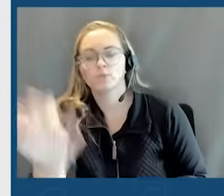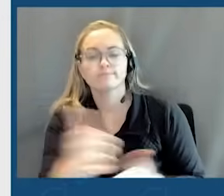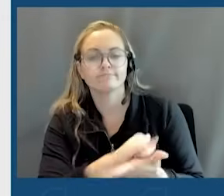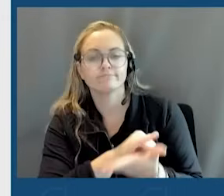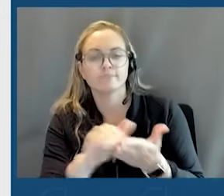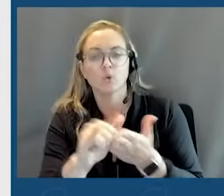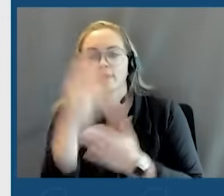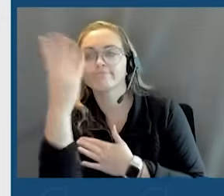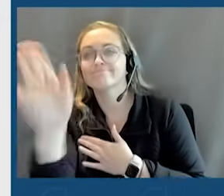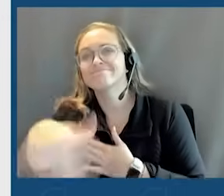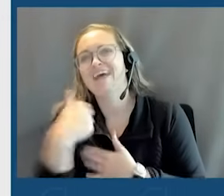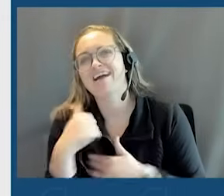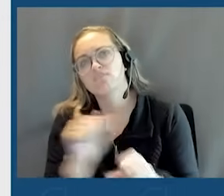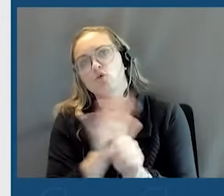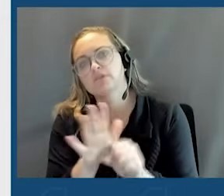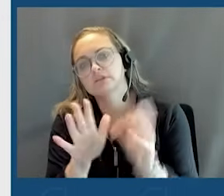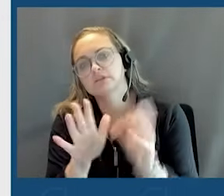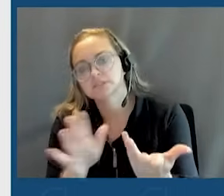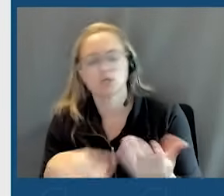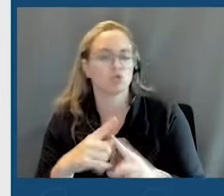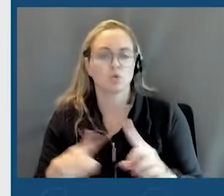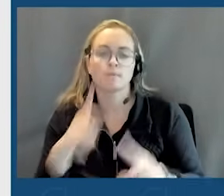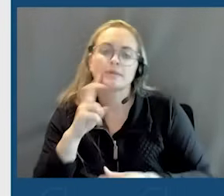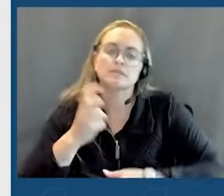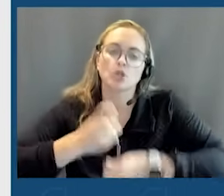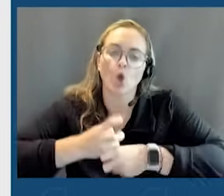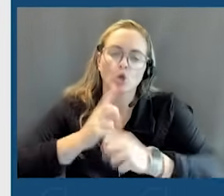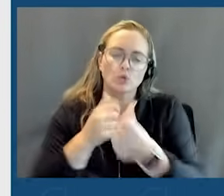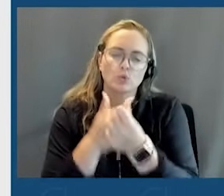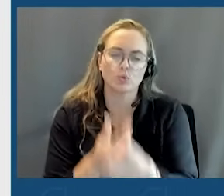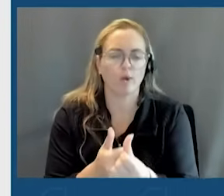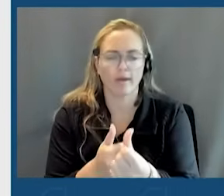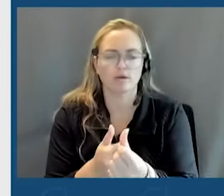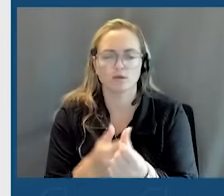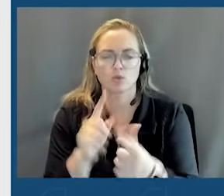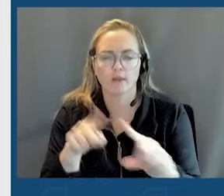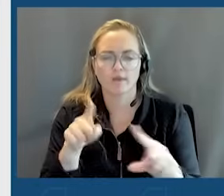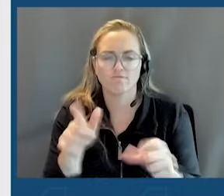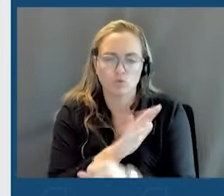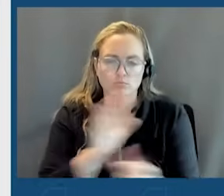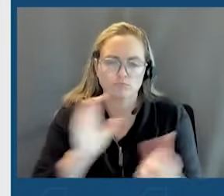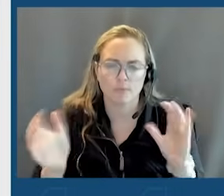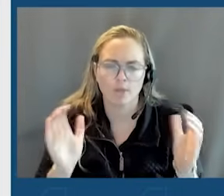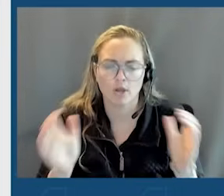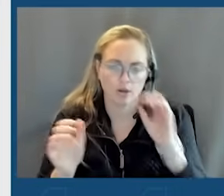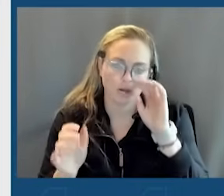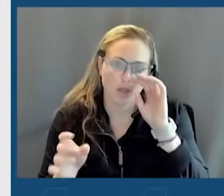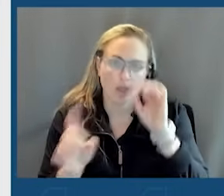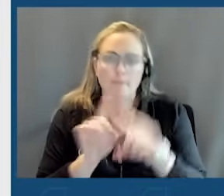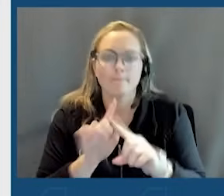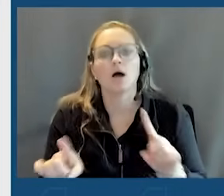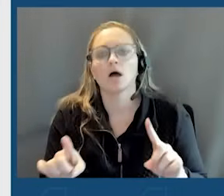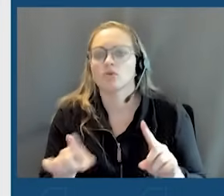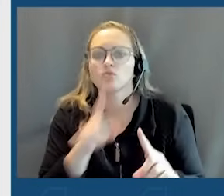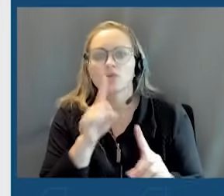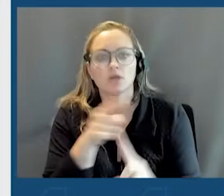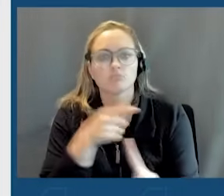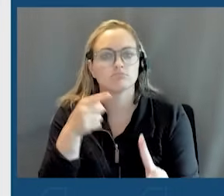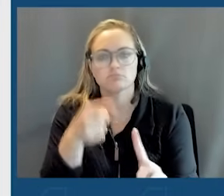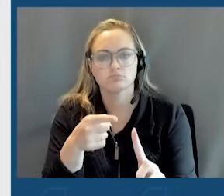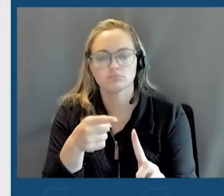numbers. So that makes it harder to track and draw comparisons to the other days. But what tells the real story